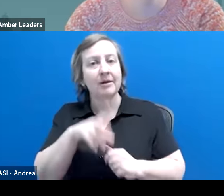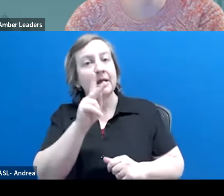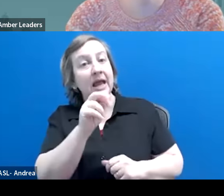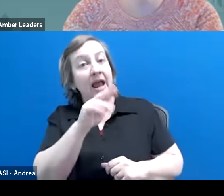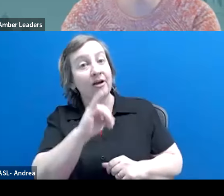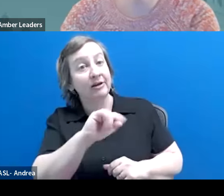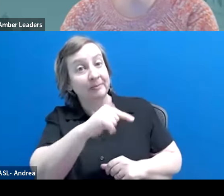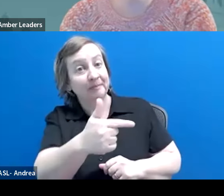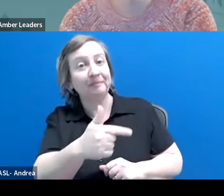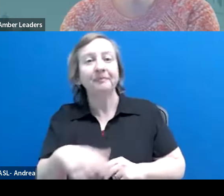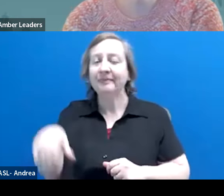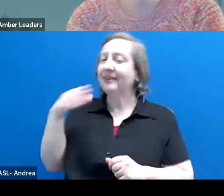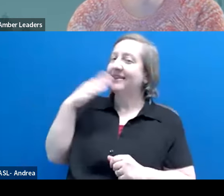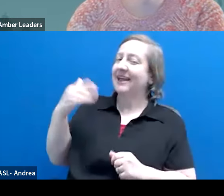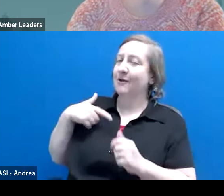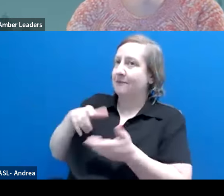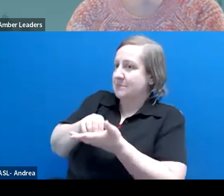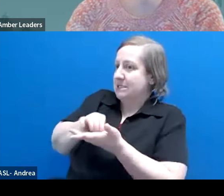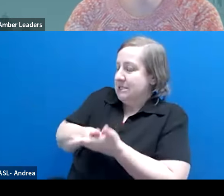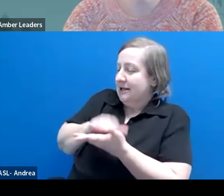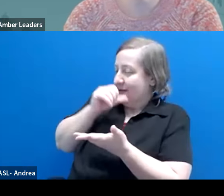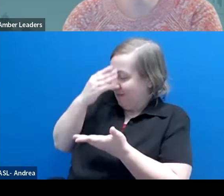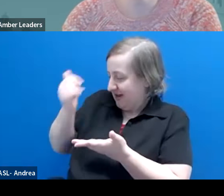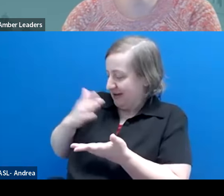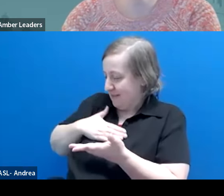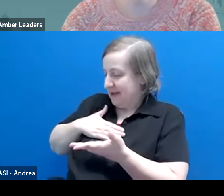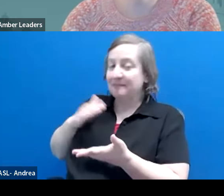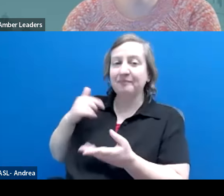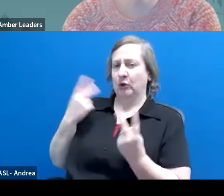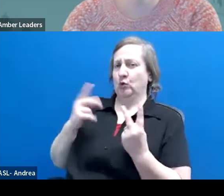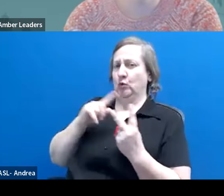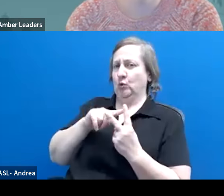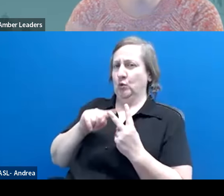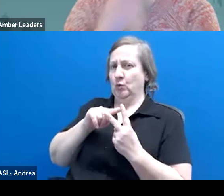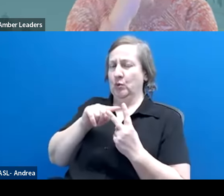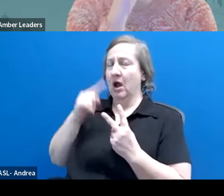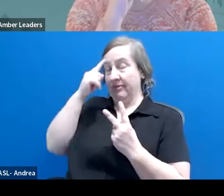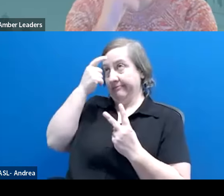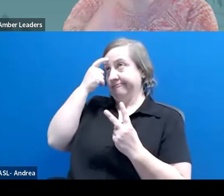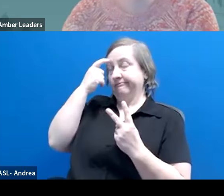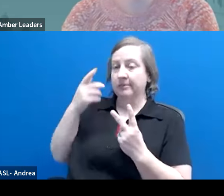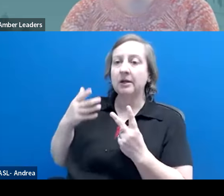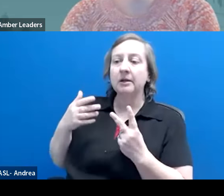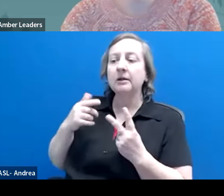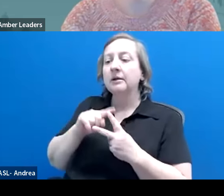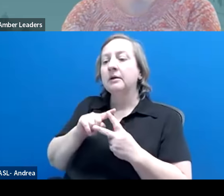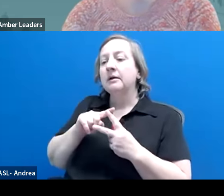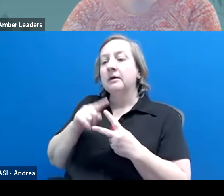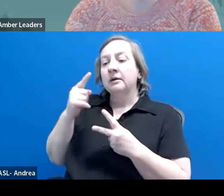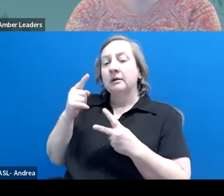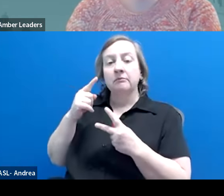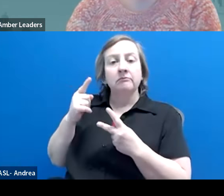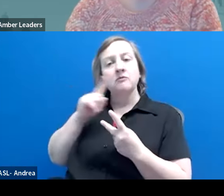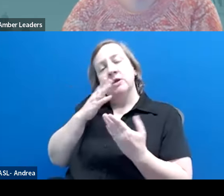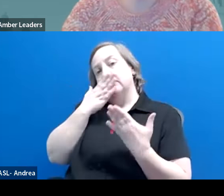Thank you. I was having to make a note so I didn't forget I have kind of two, I think, that really stuck out for me was the